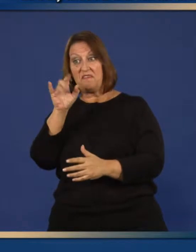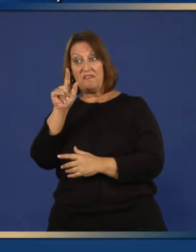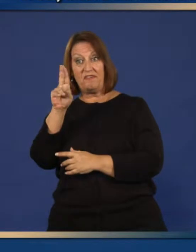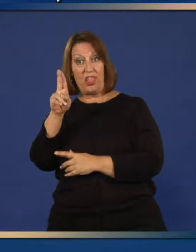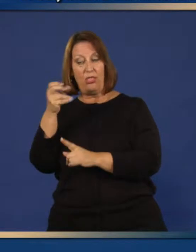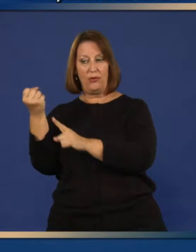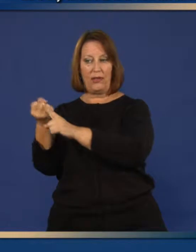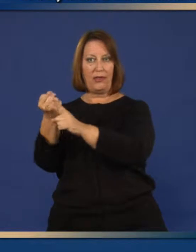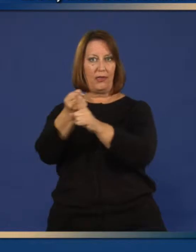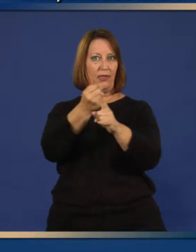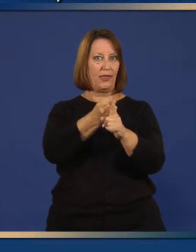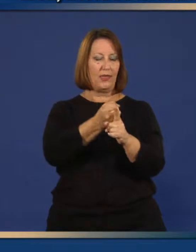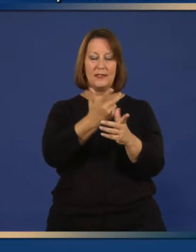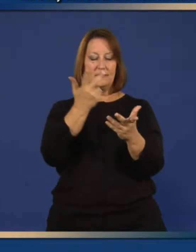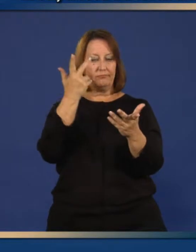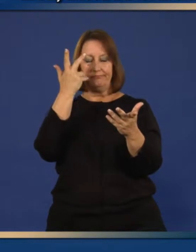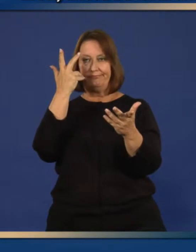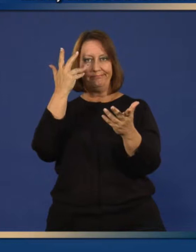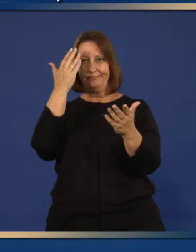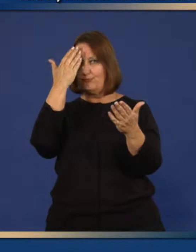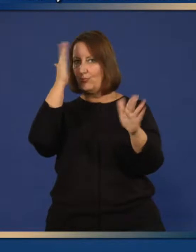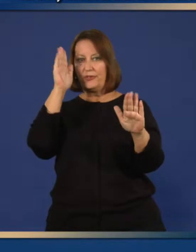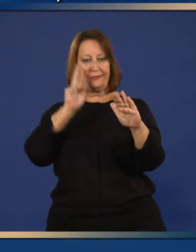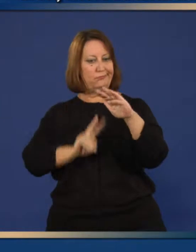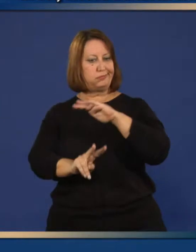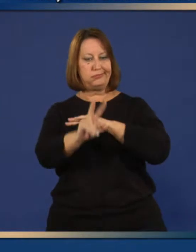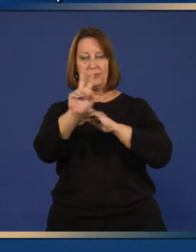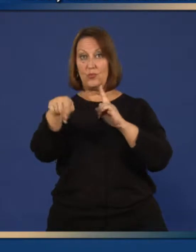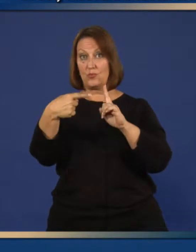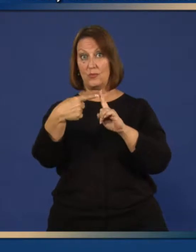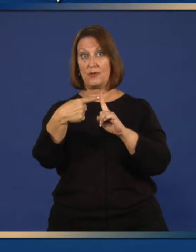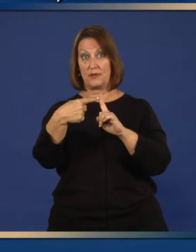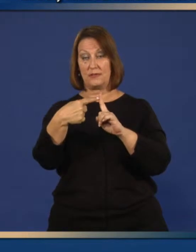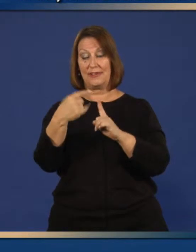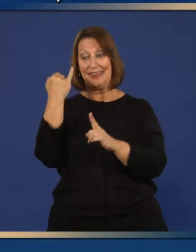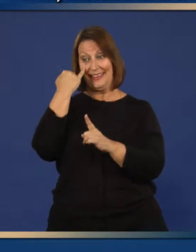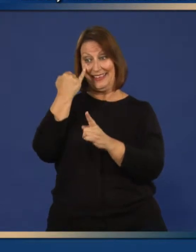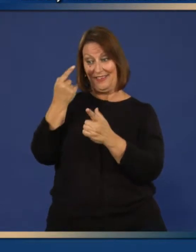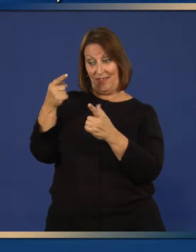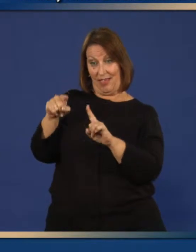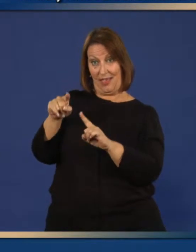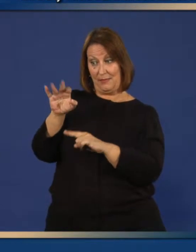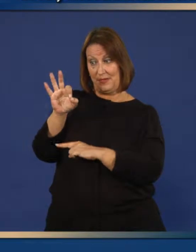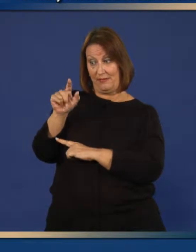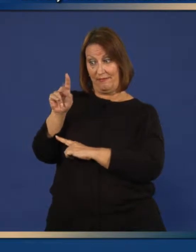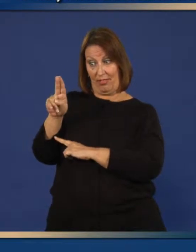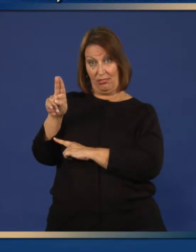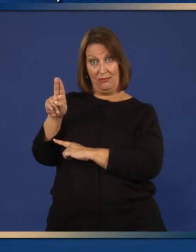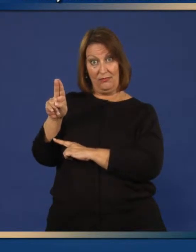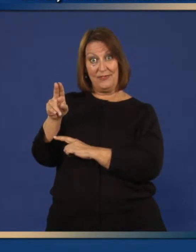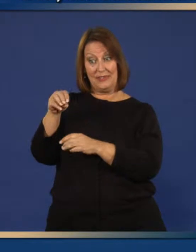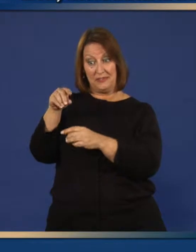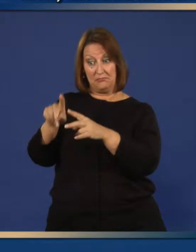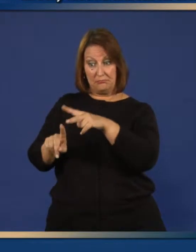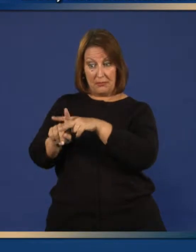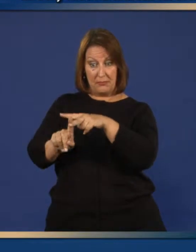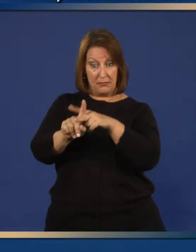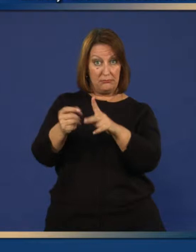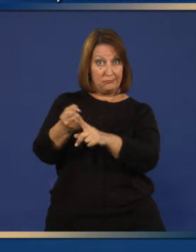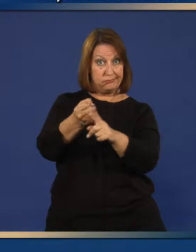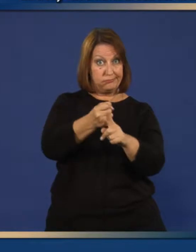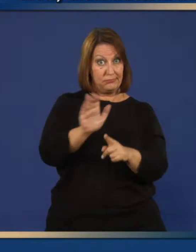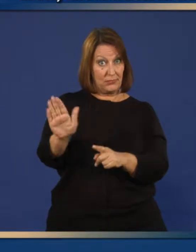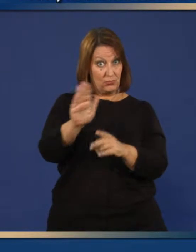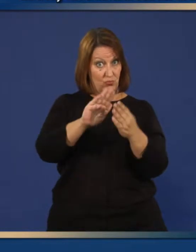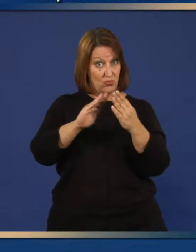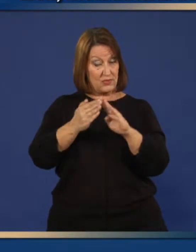early. You can get the vaccine as long as illness is occurring in your community.